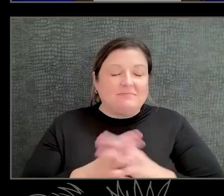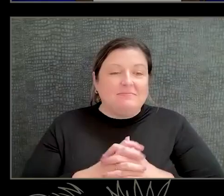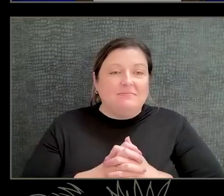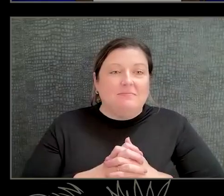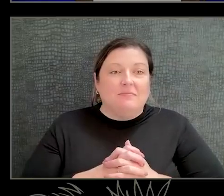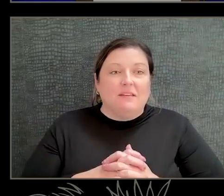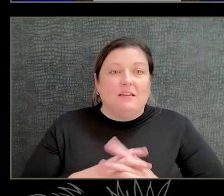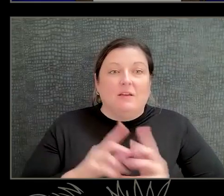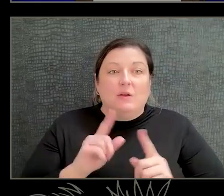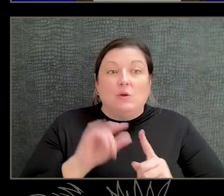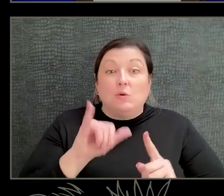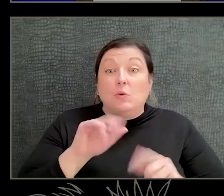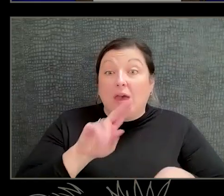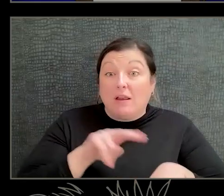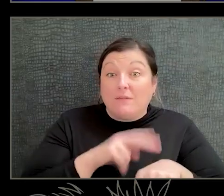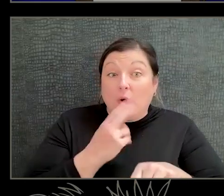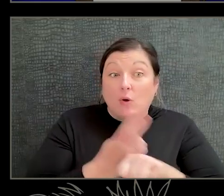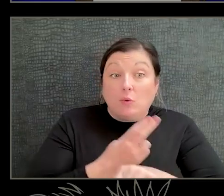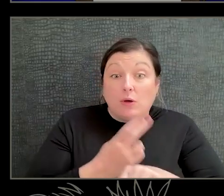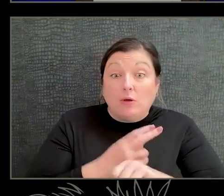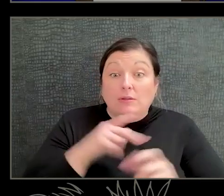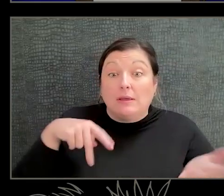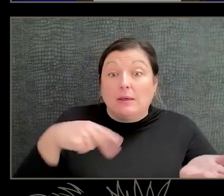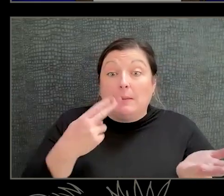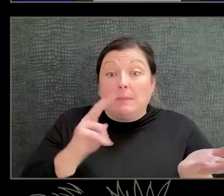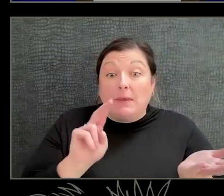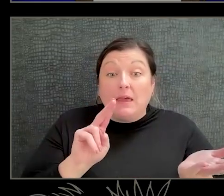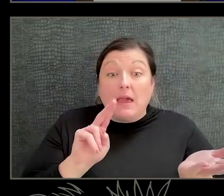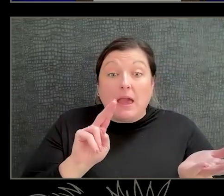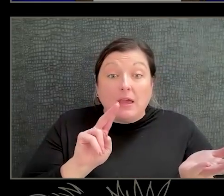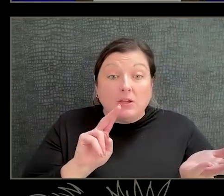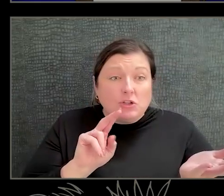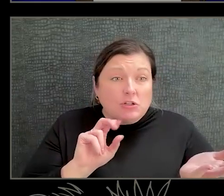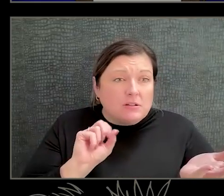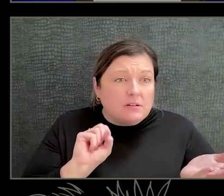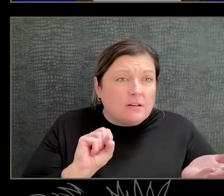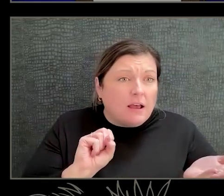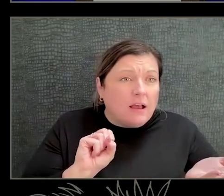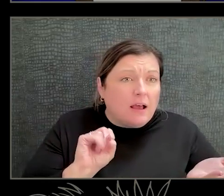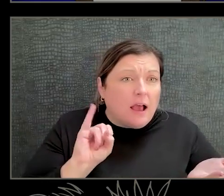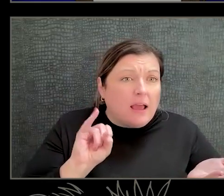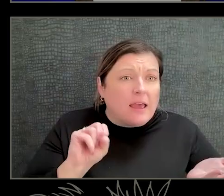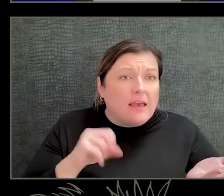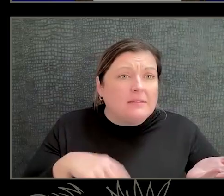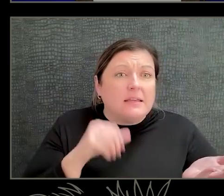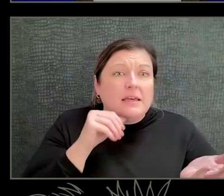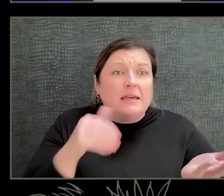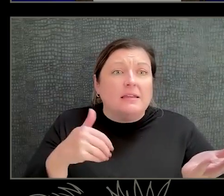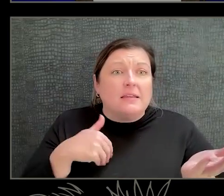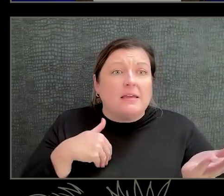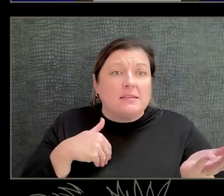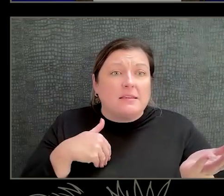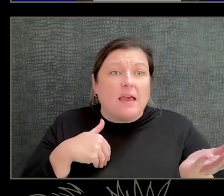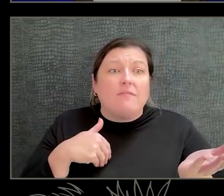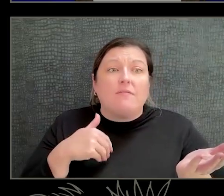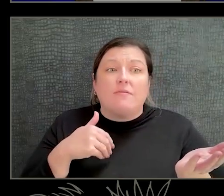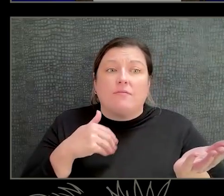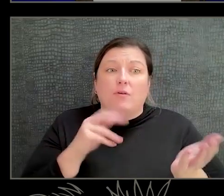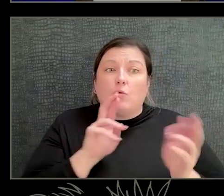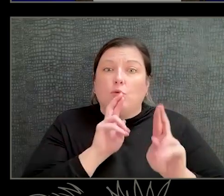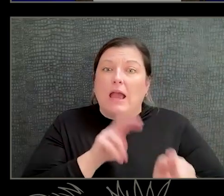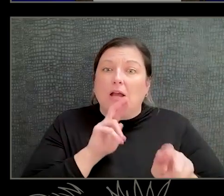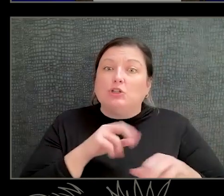To that, we of course used PRJS, and since it didn't have a React implementation, we made one to